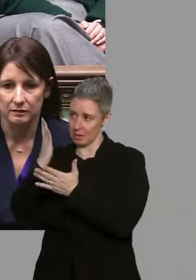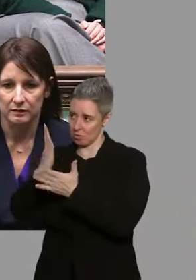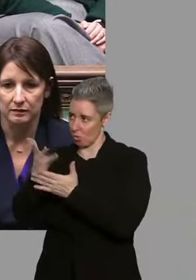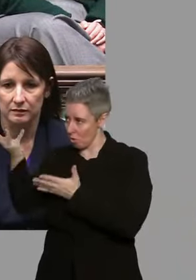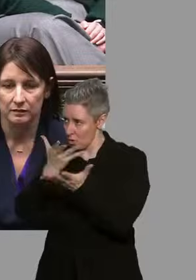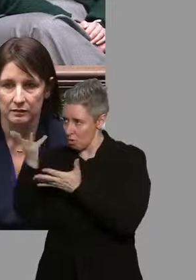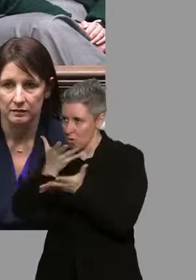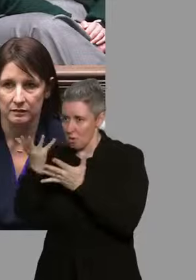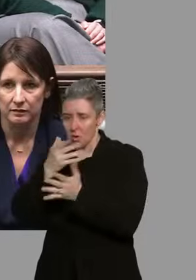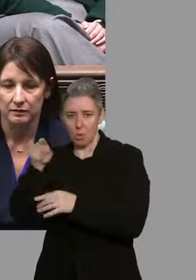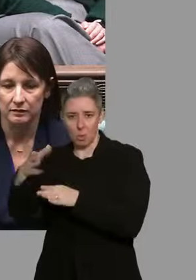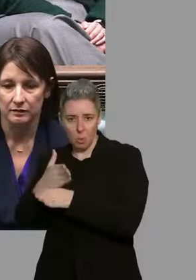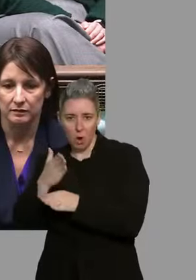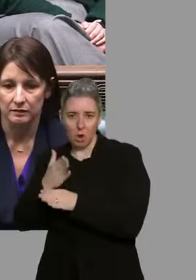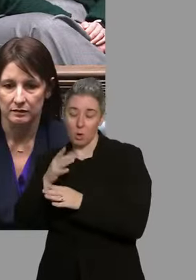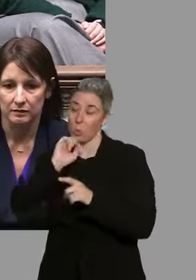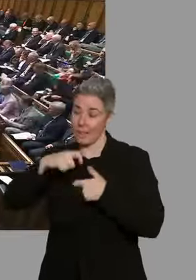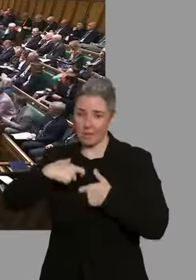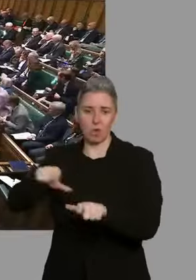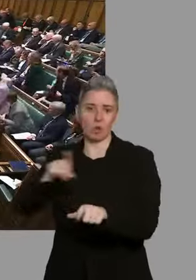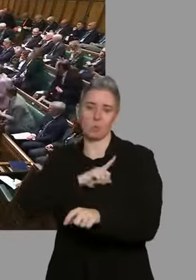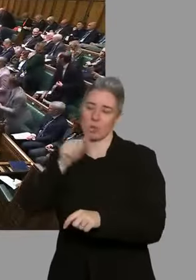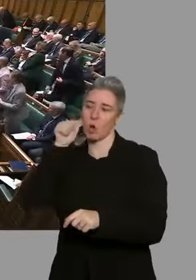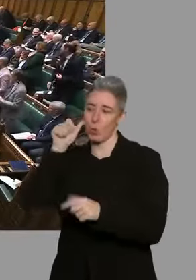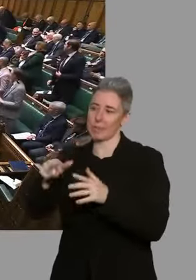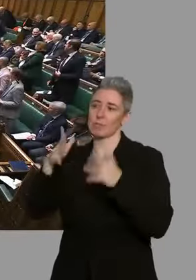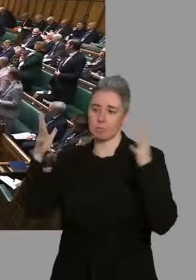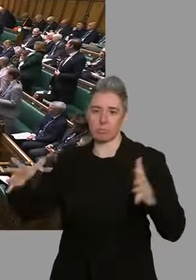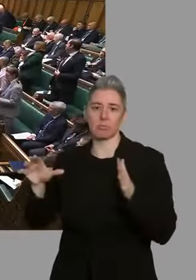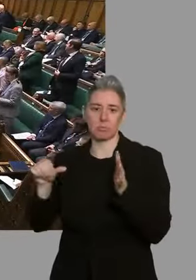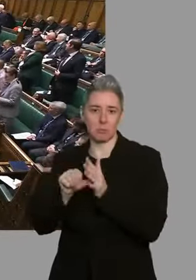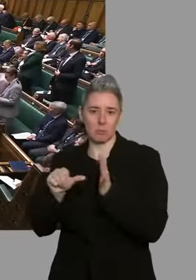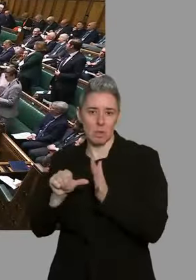considerable concern to her constituents. Joshua Reynolds.